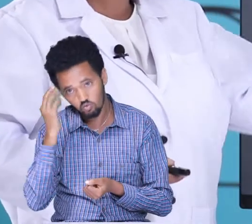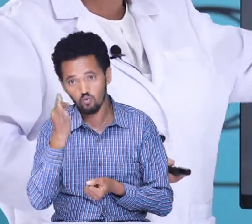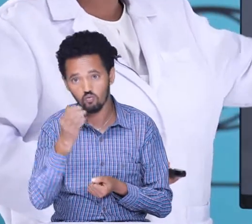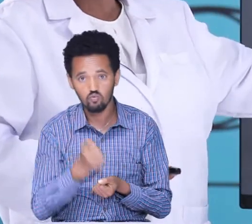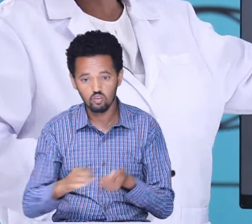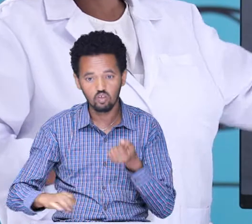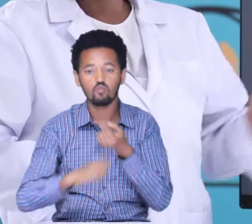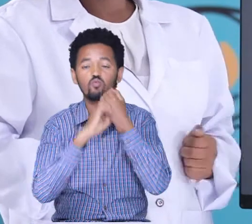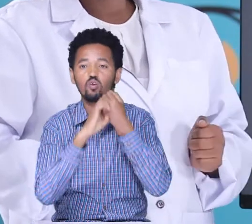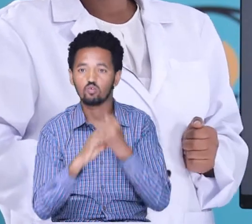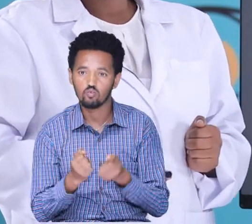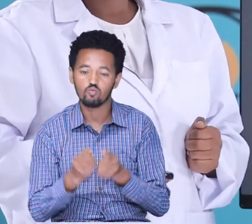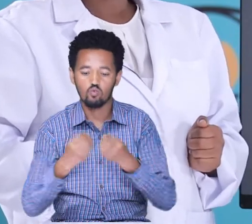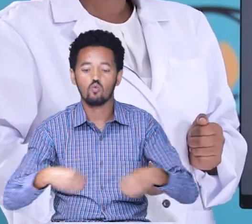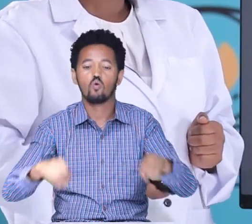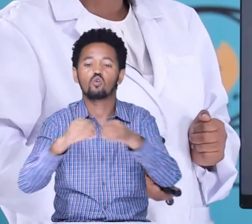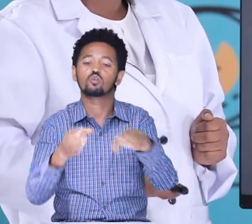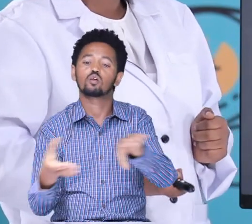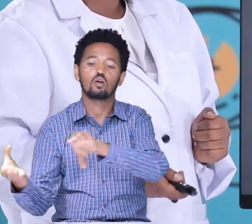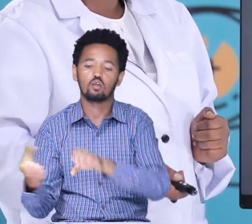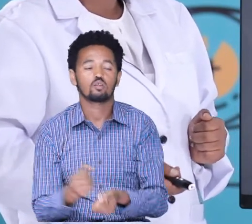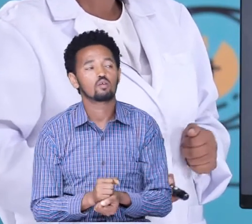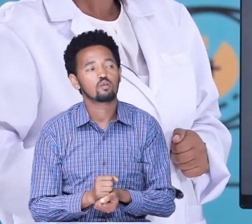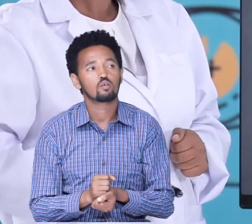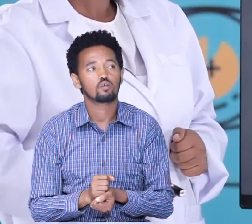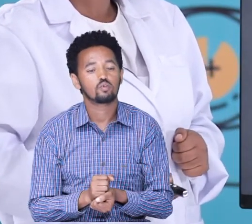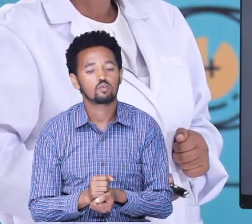effect of cold ocean current.